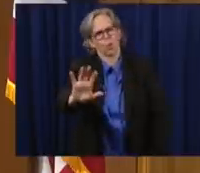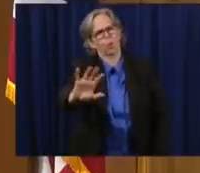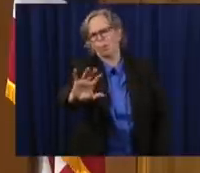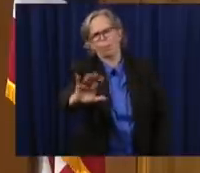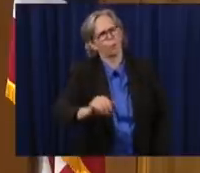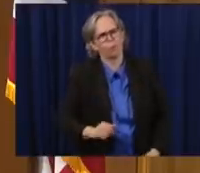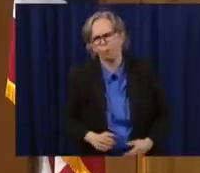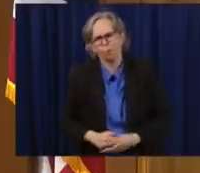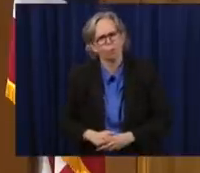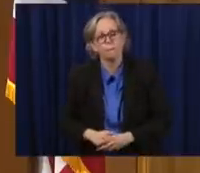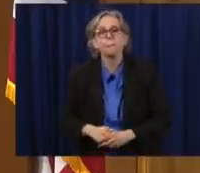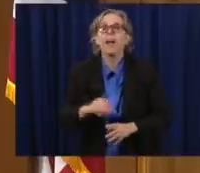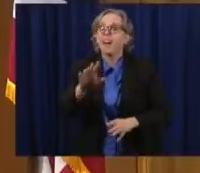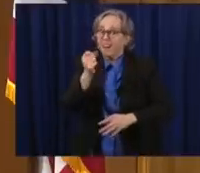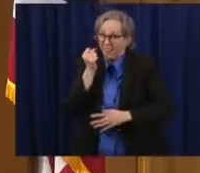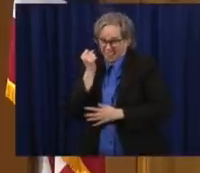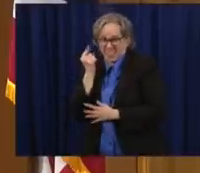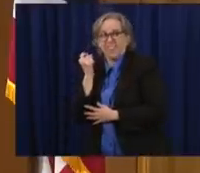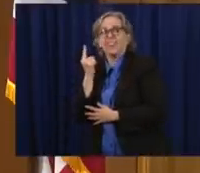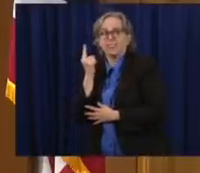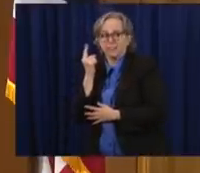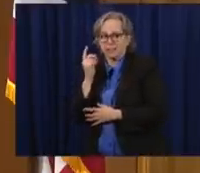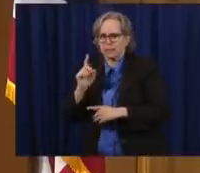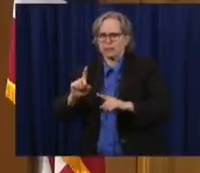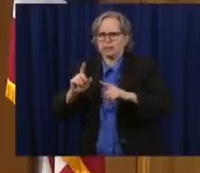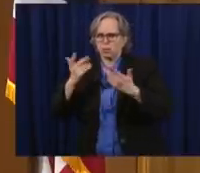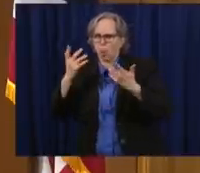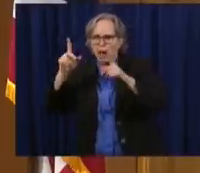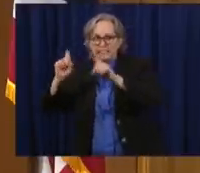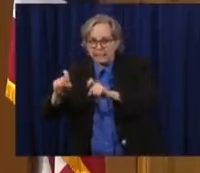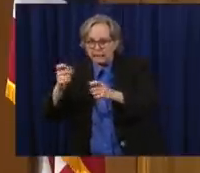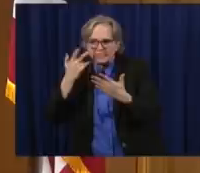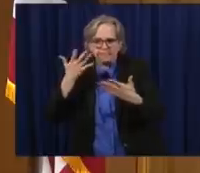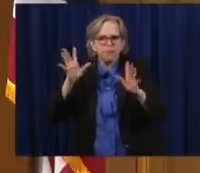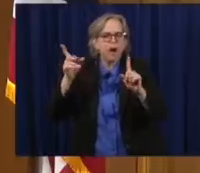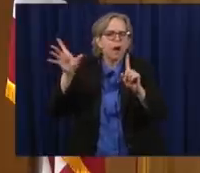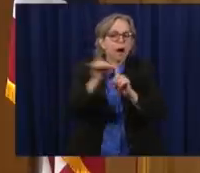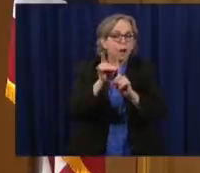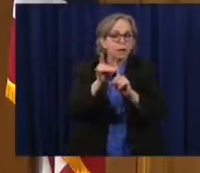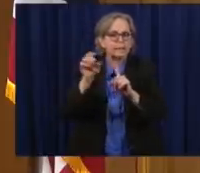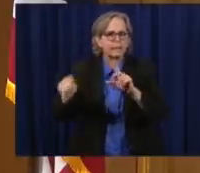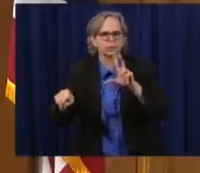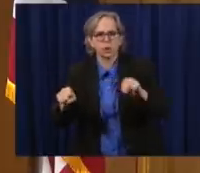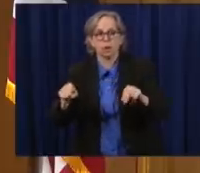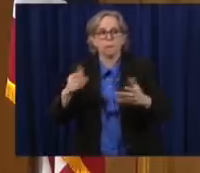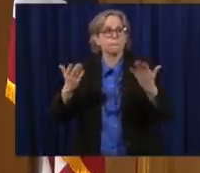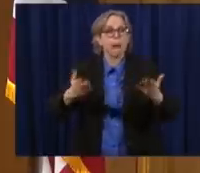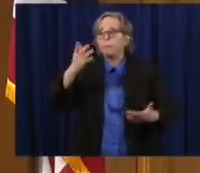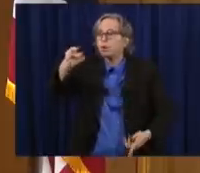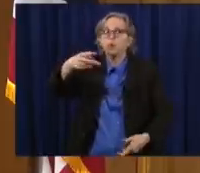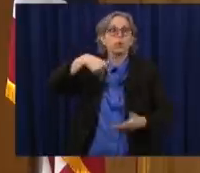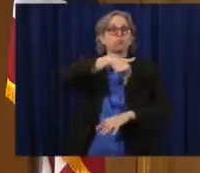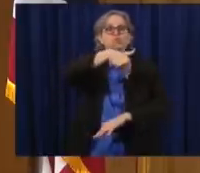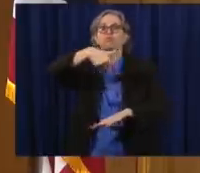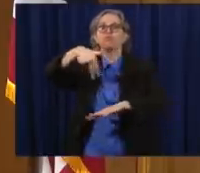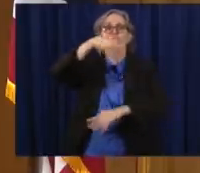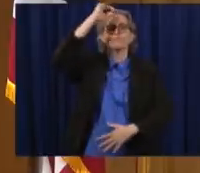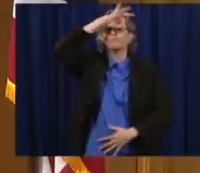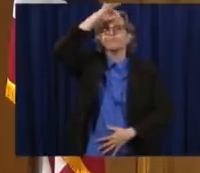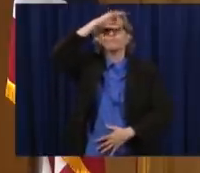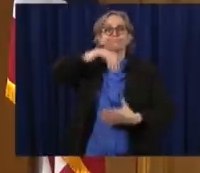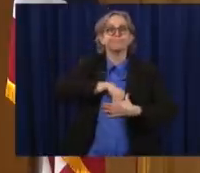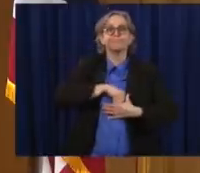whether or not they may have had this when they had no idea that they had it. As we